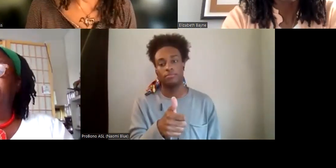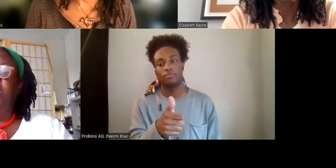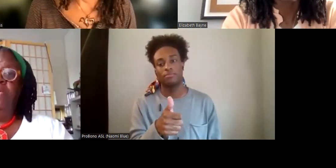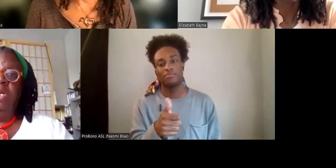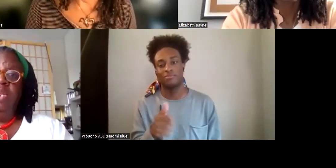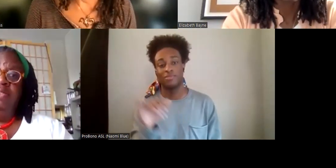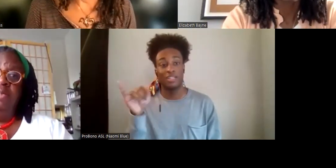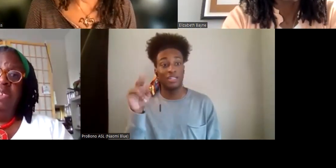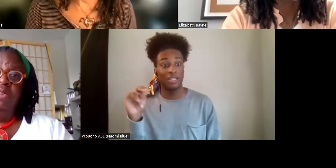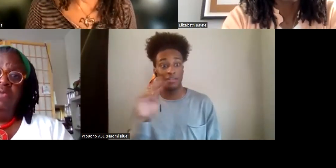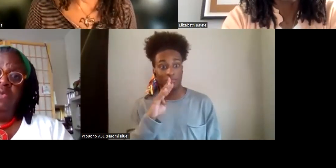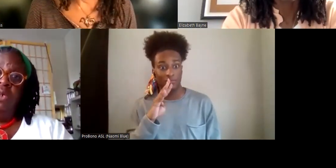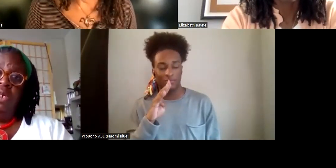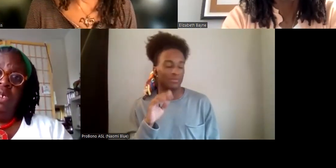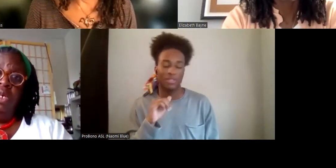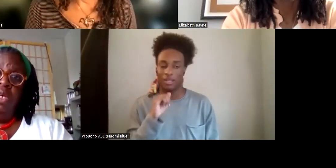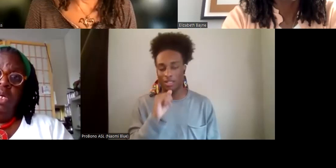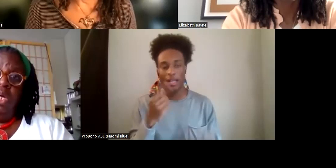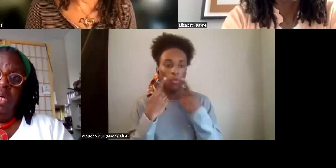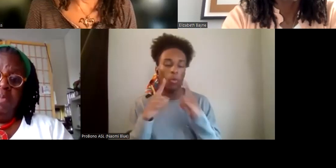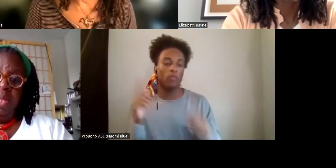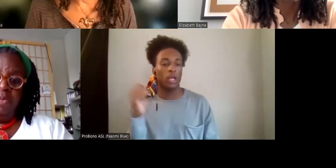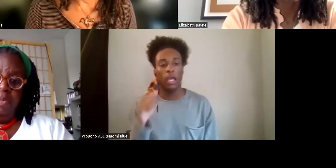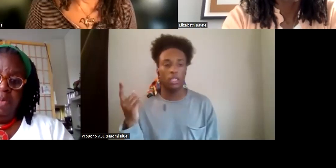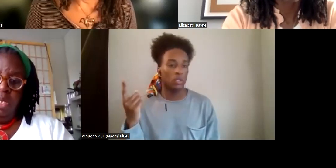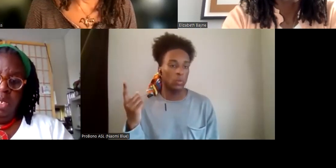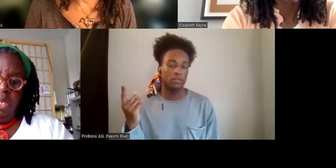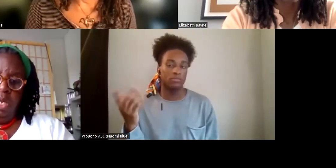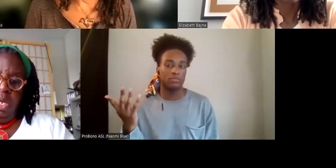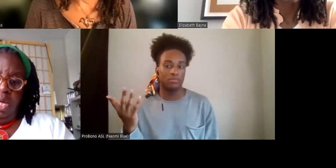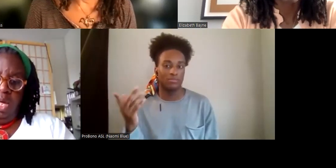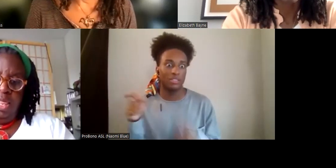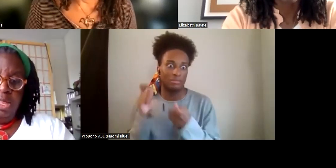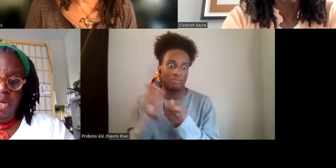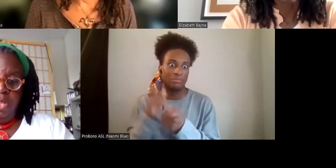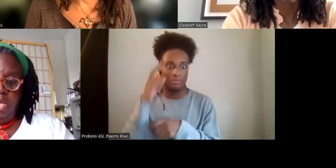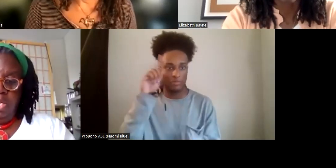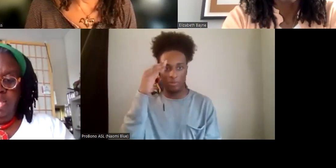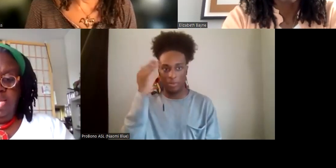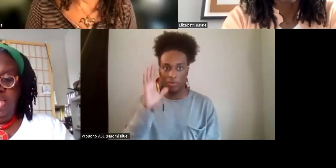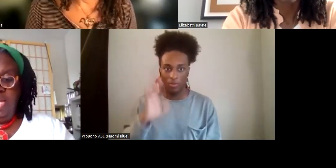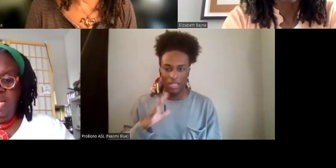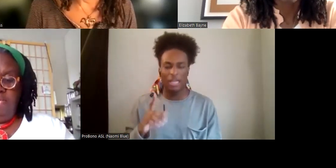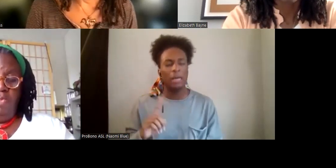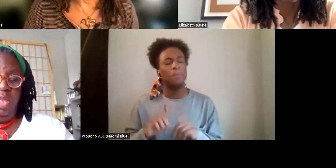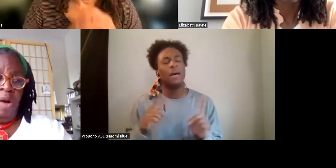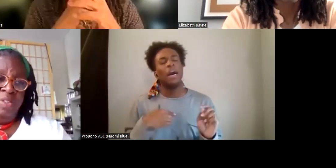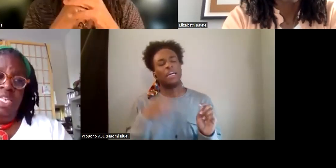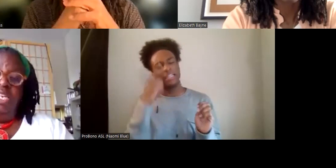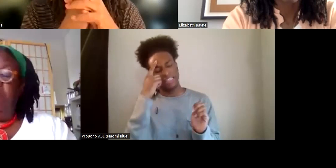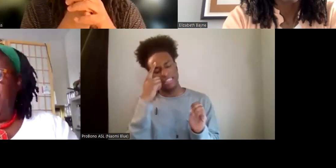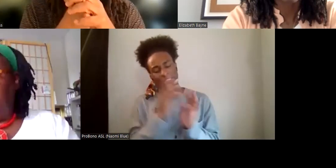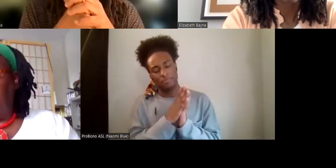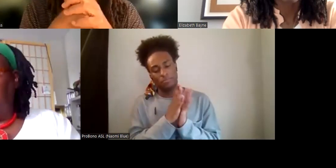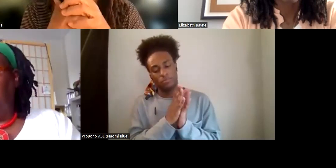not working for anyone, not simply just for Black women. I think though the thing that I